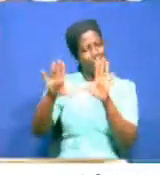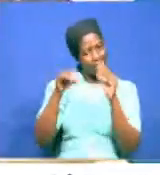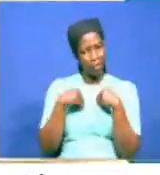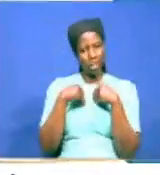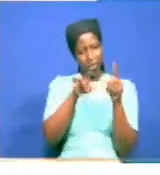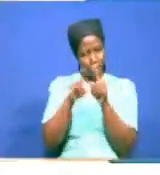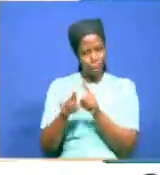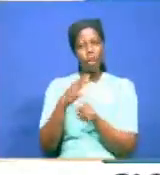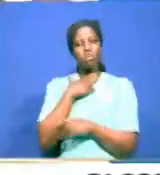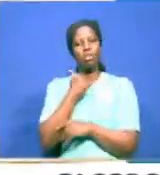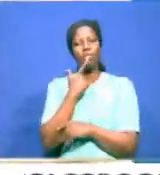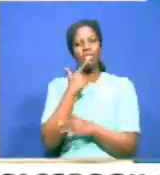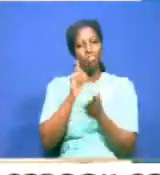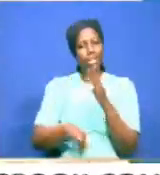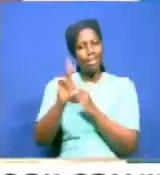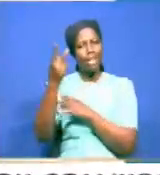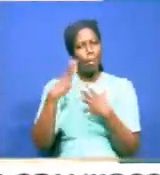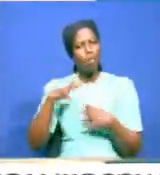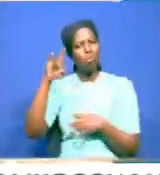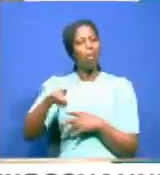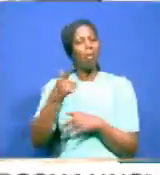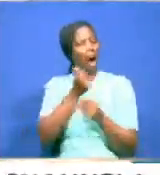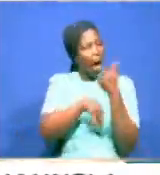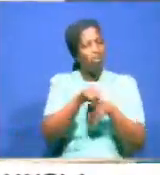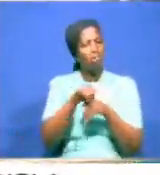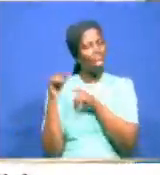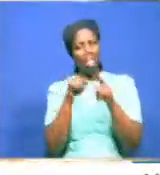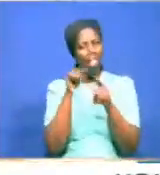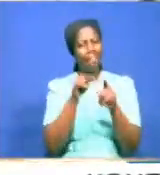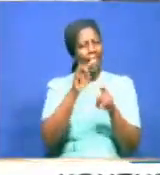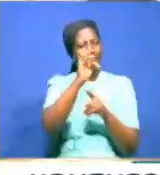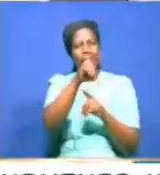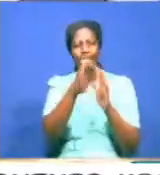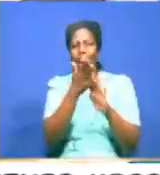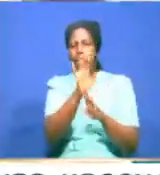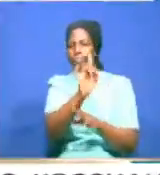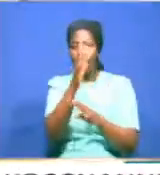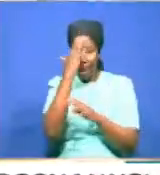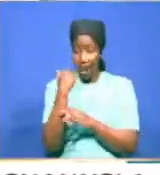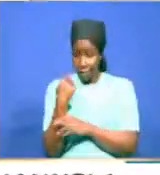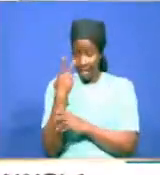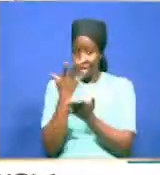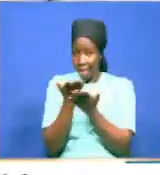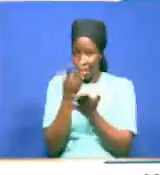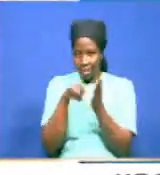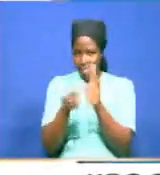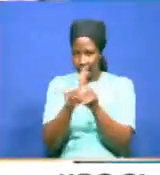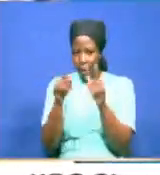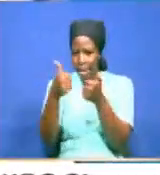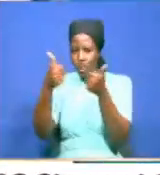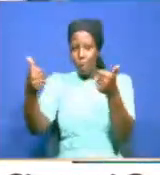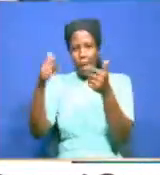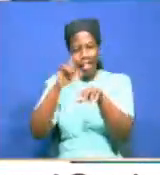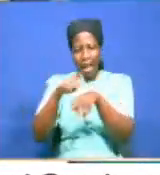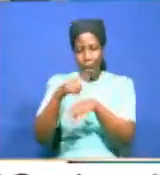say that Kenyans should not be so quick mm-hmm. to condemn MPs. Mm-hmm. Because I've seen even in the newspapers, yes. even when I opened yesterday, mm-hmm. there